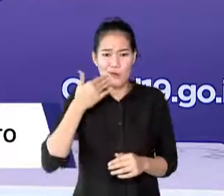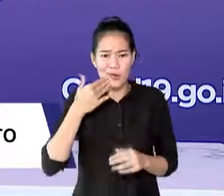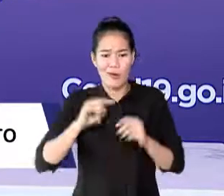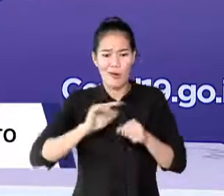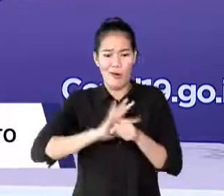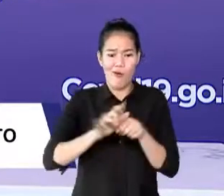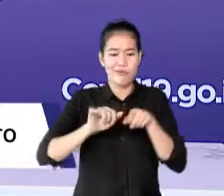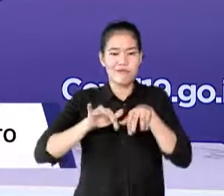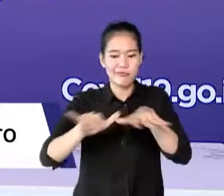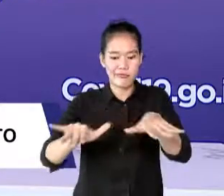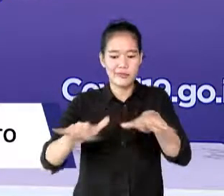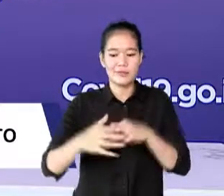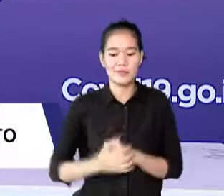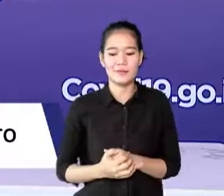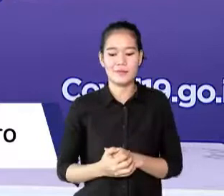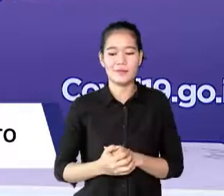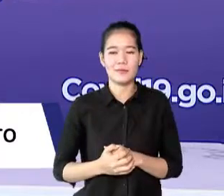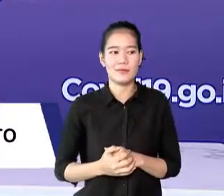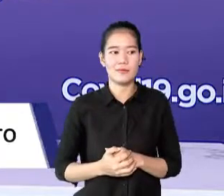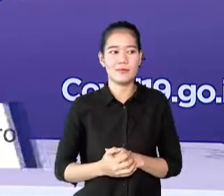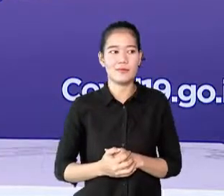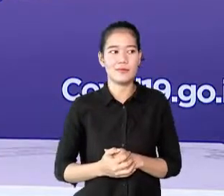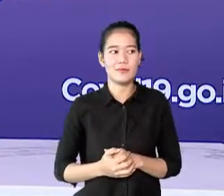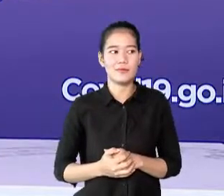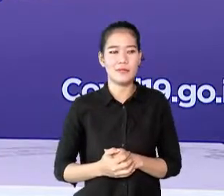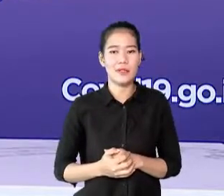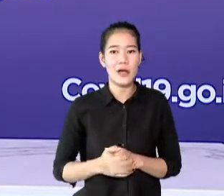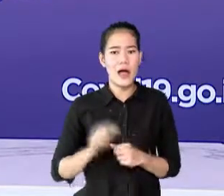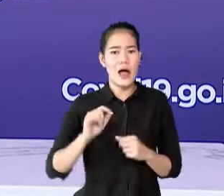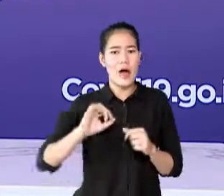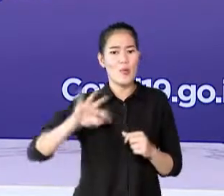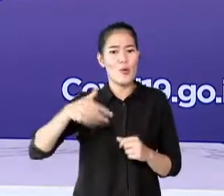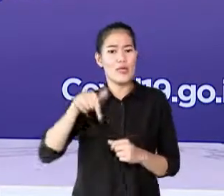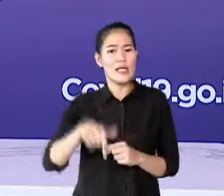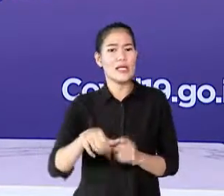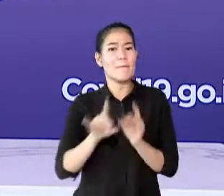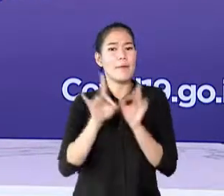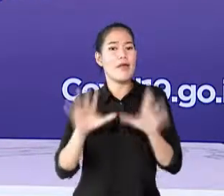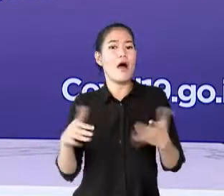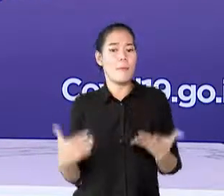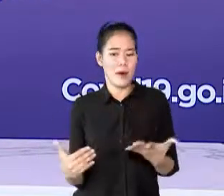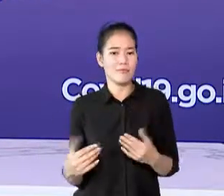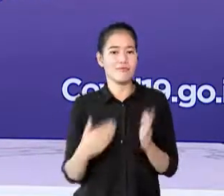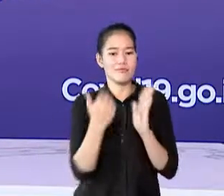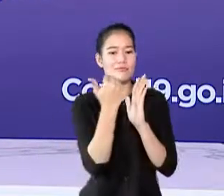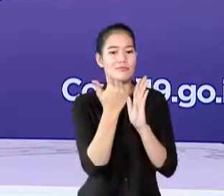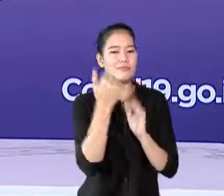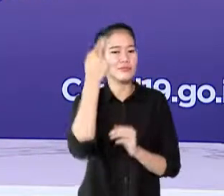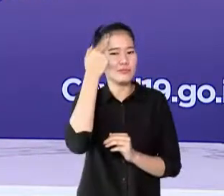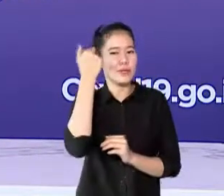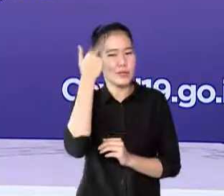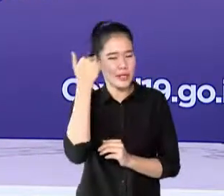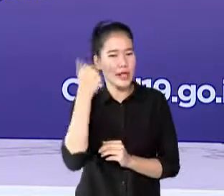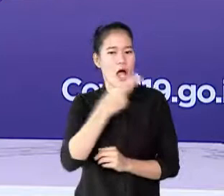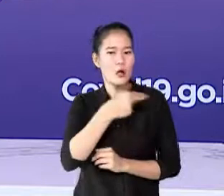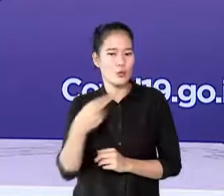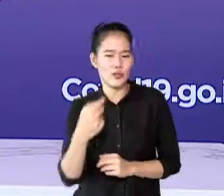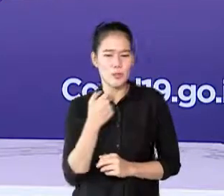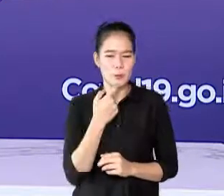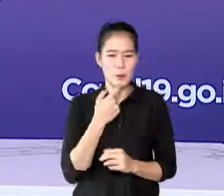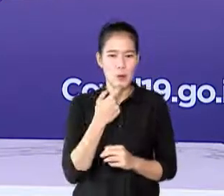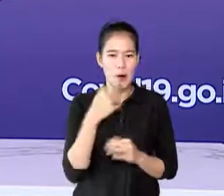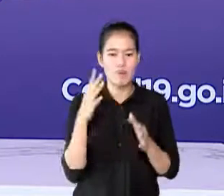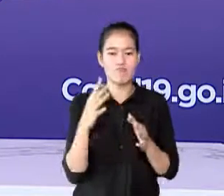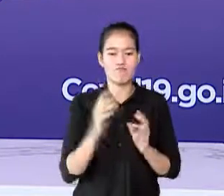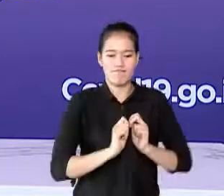a pandemic. What makes it different this year is that the government of Indonesia is comparatively